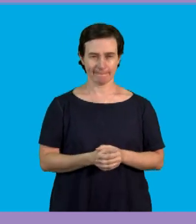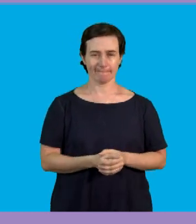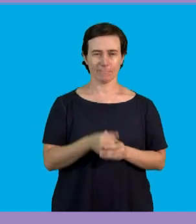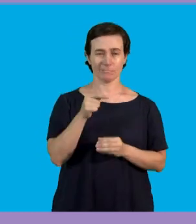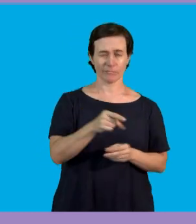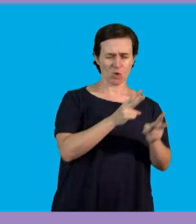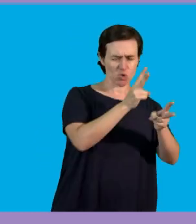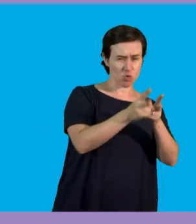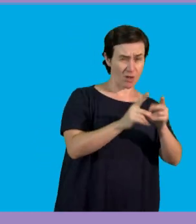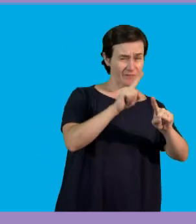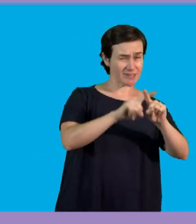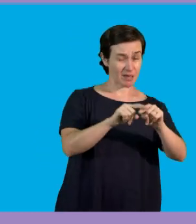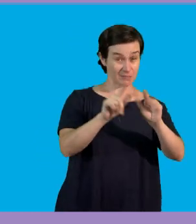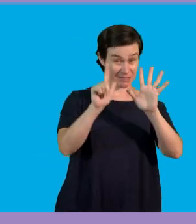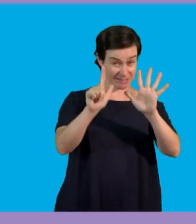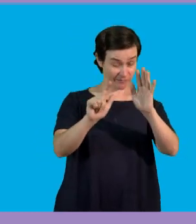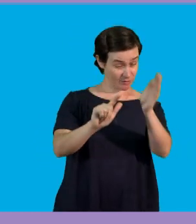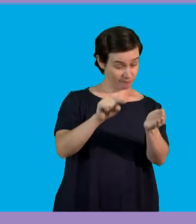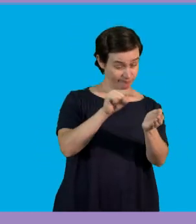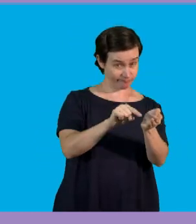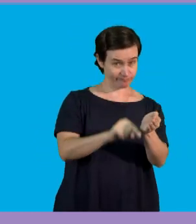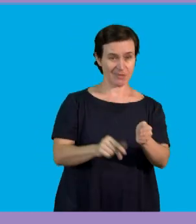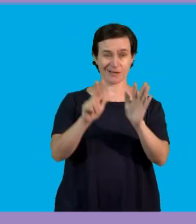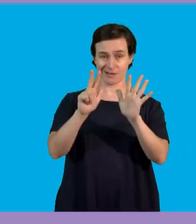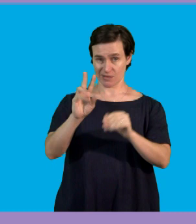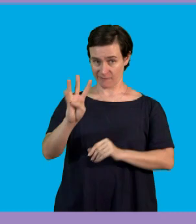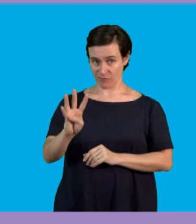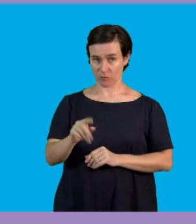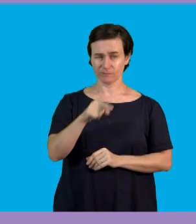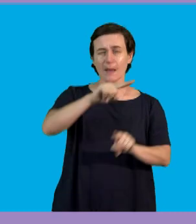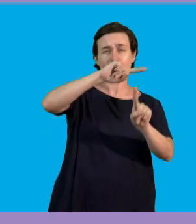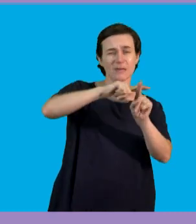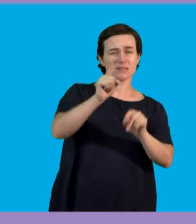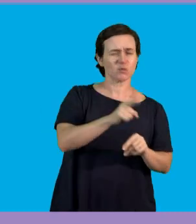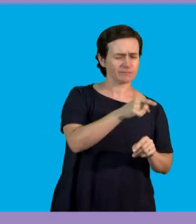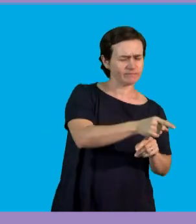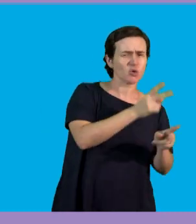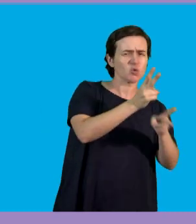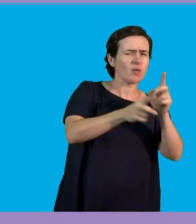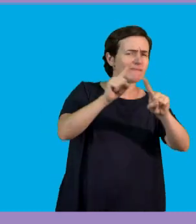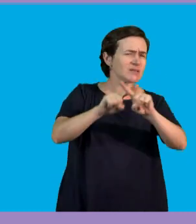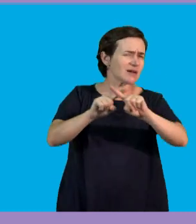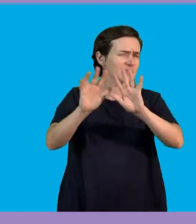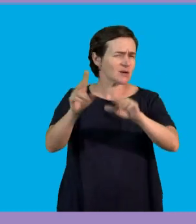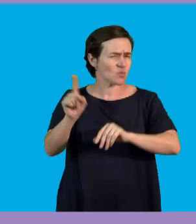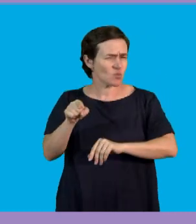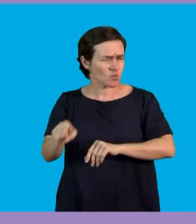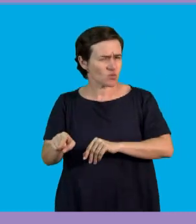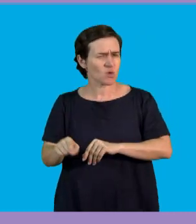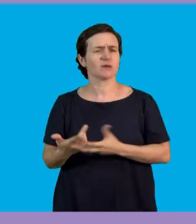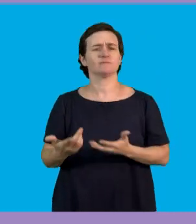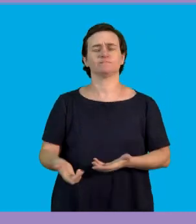by 7 is 84. And we are going to add that with 12 multiplied by 10, and that is